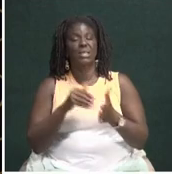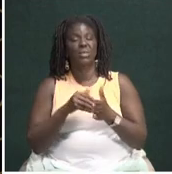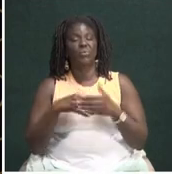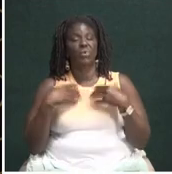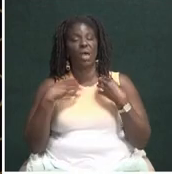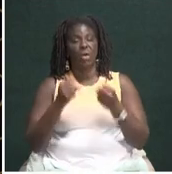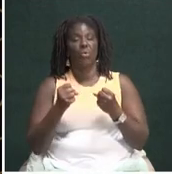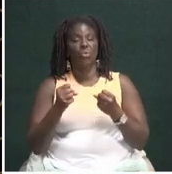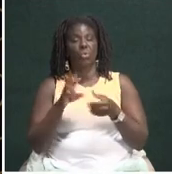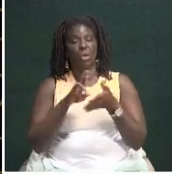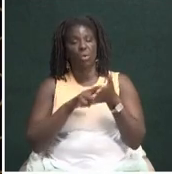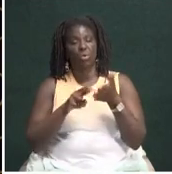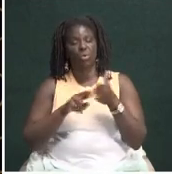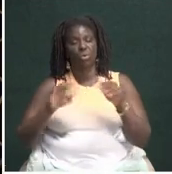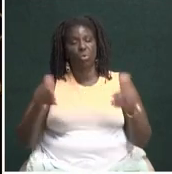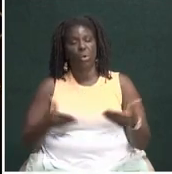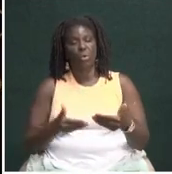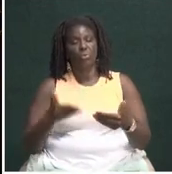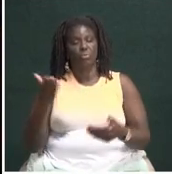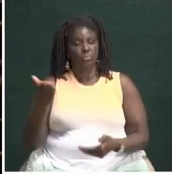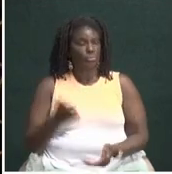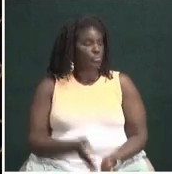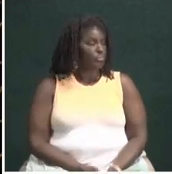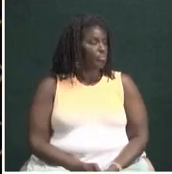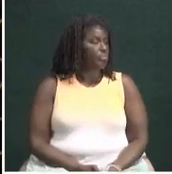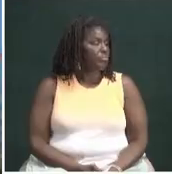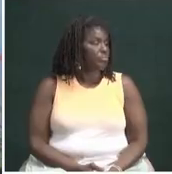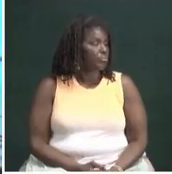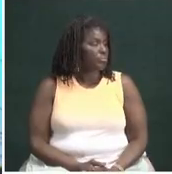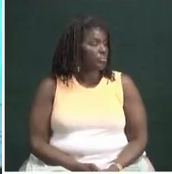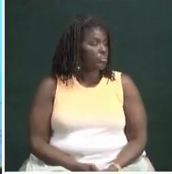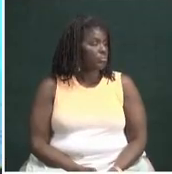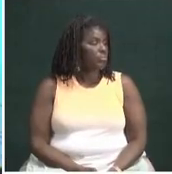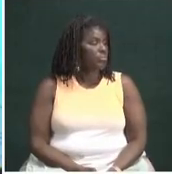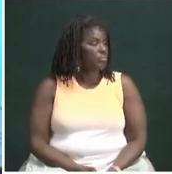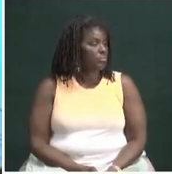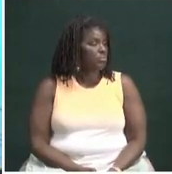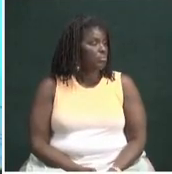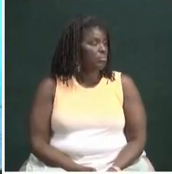Please join me in welcoming Randall Lewis.